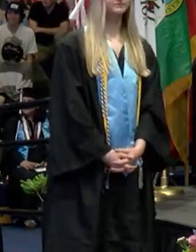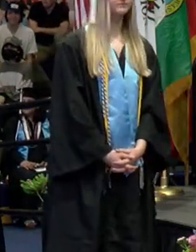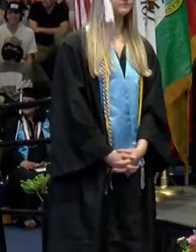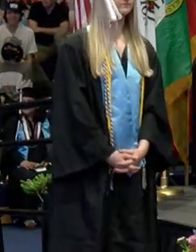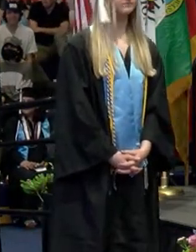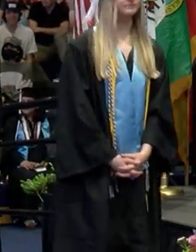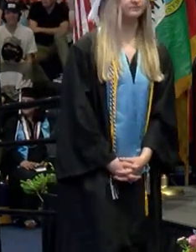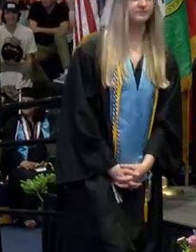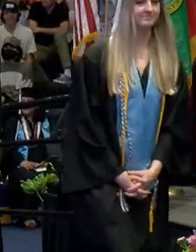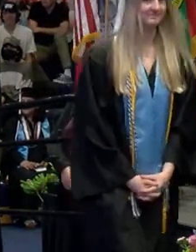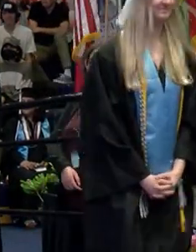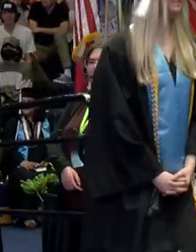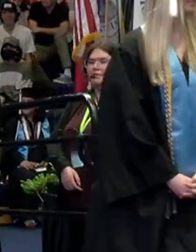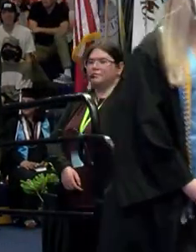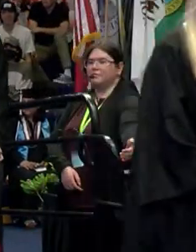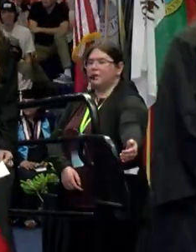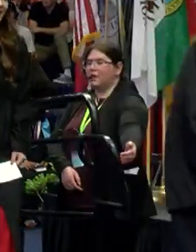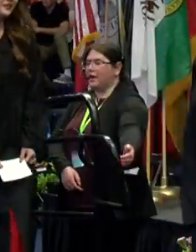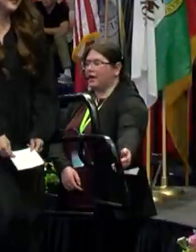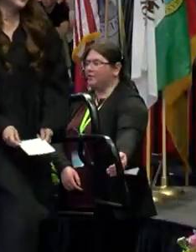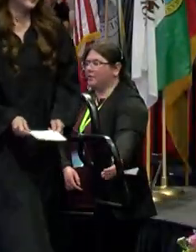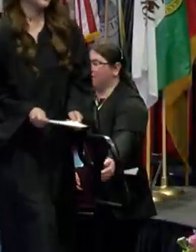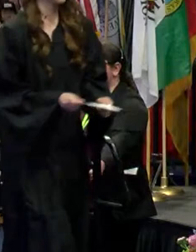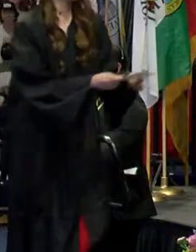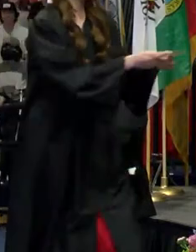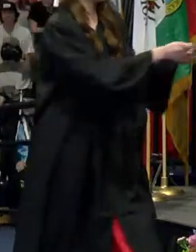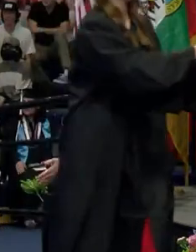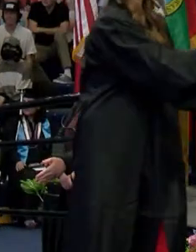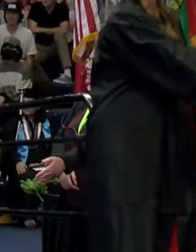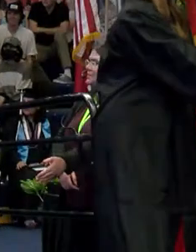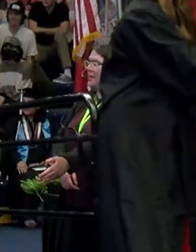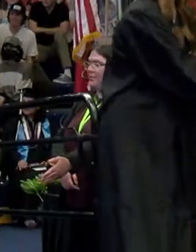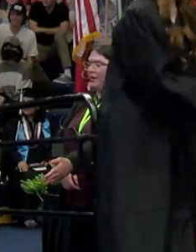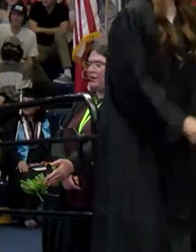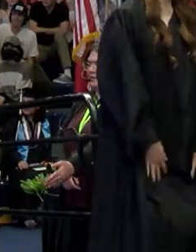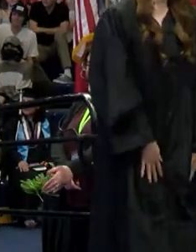Olivia Hope Murray, magna cum laude.